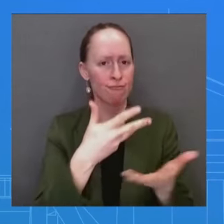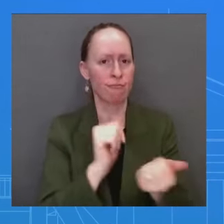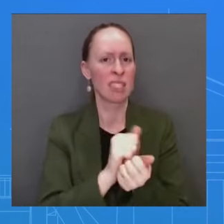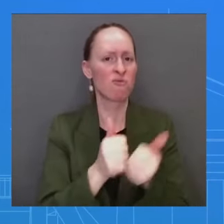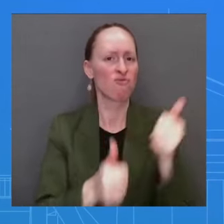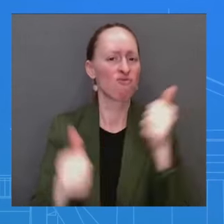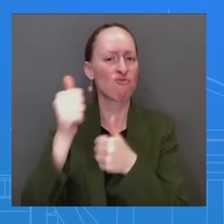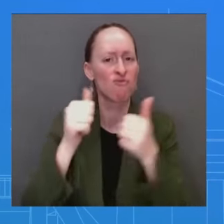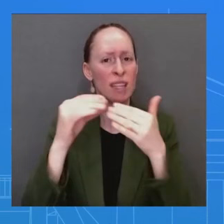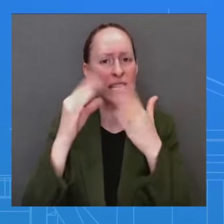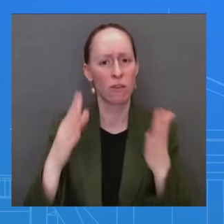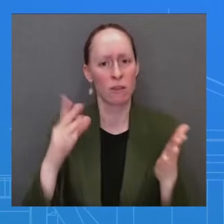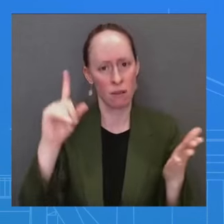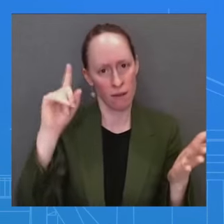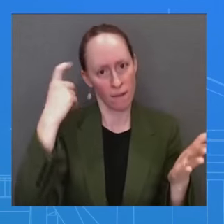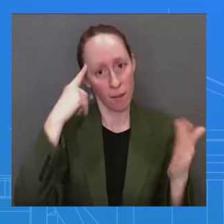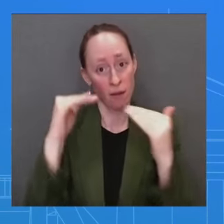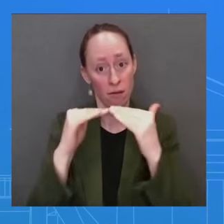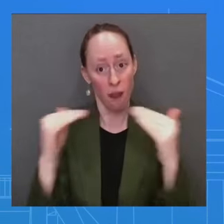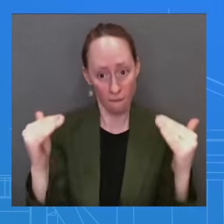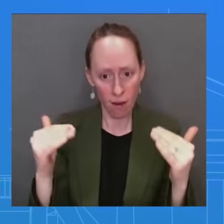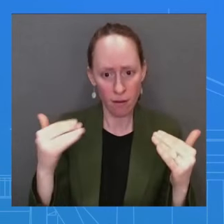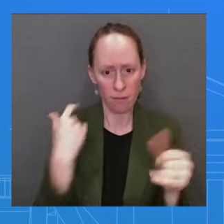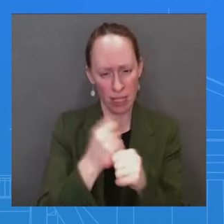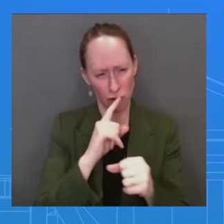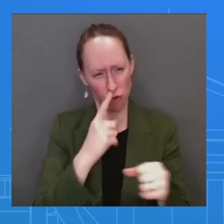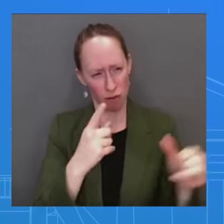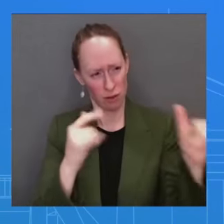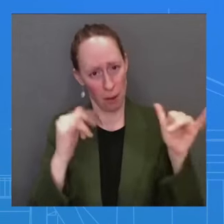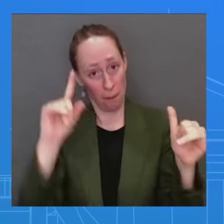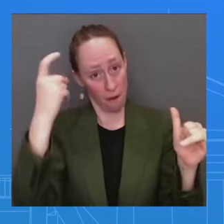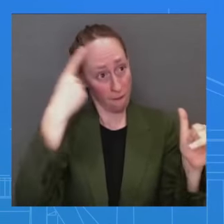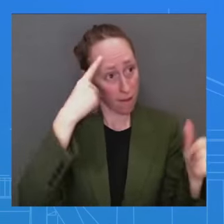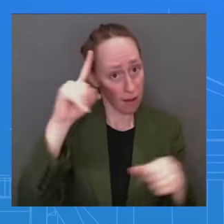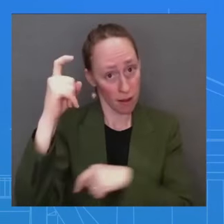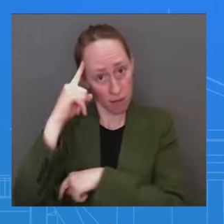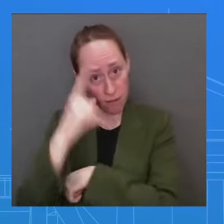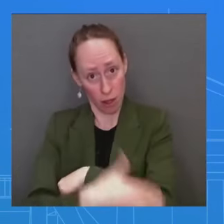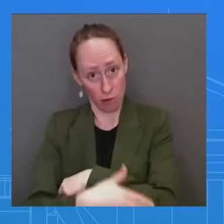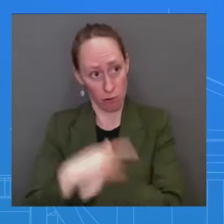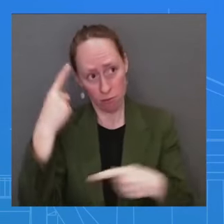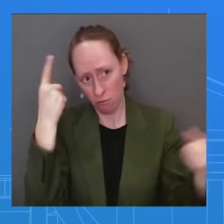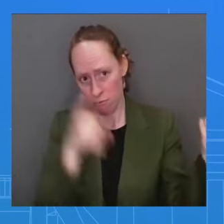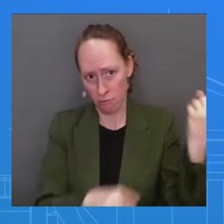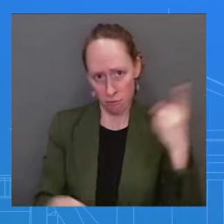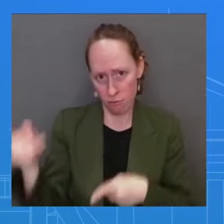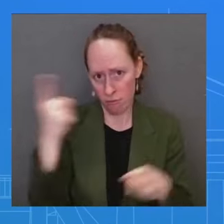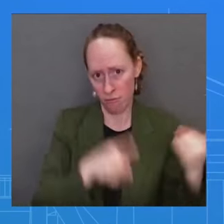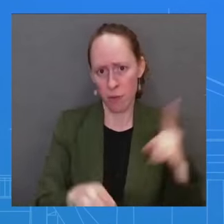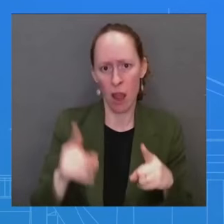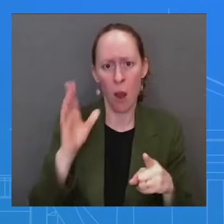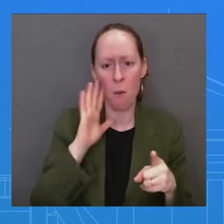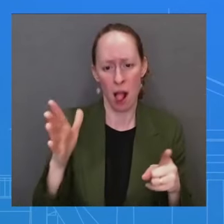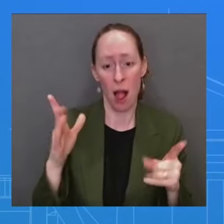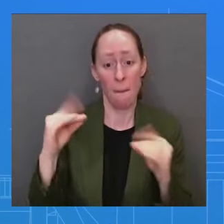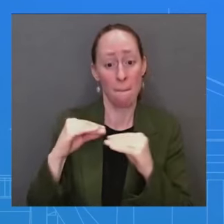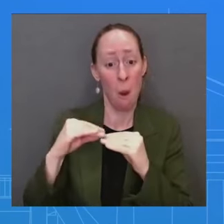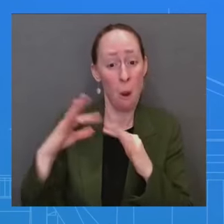here with this administration, with this president. I just don't want to go beyond what we've already shared on this.